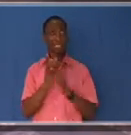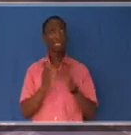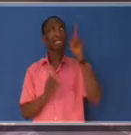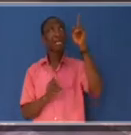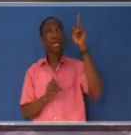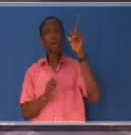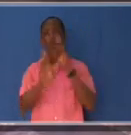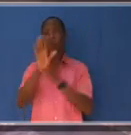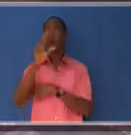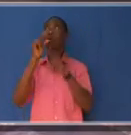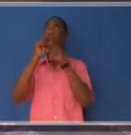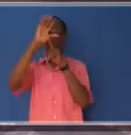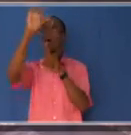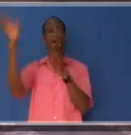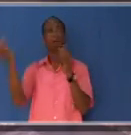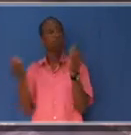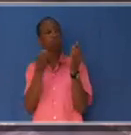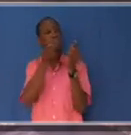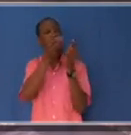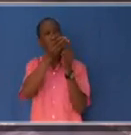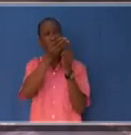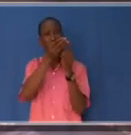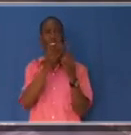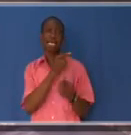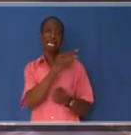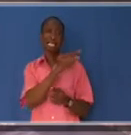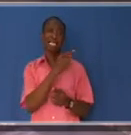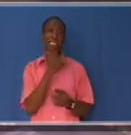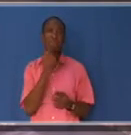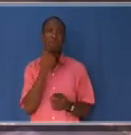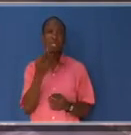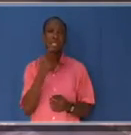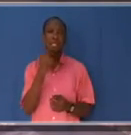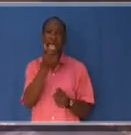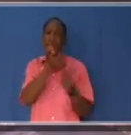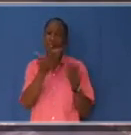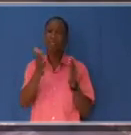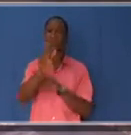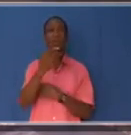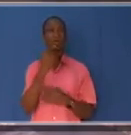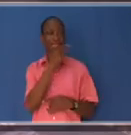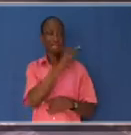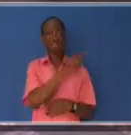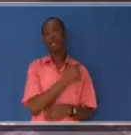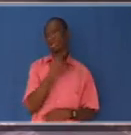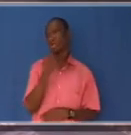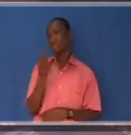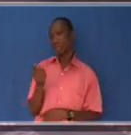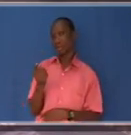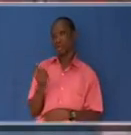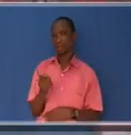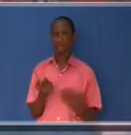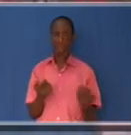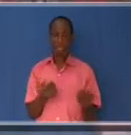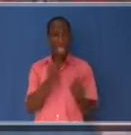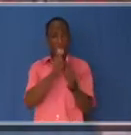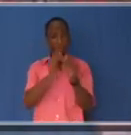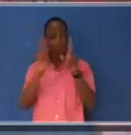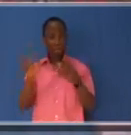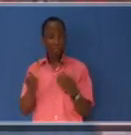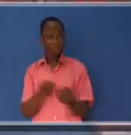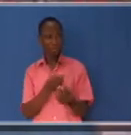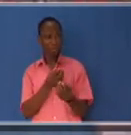yina na ebe ba so biara orintie ne Jesus a oyo odifo kase o tse Moses be ka no